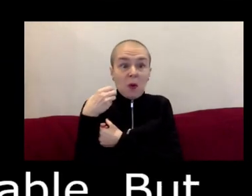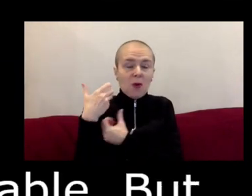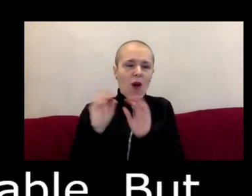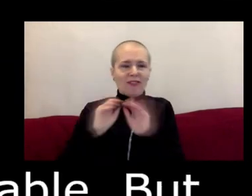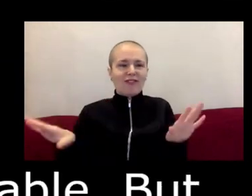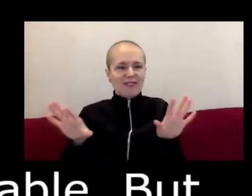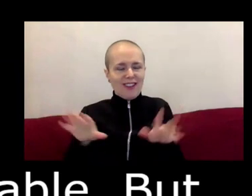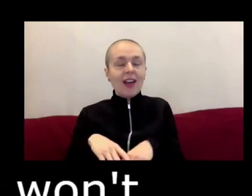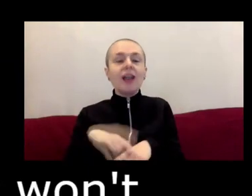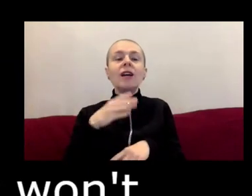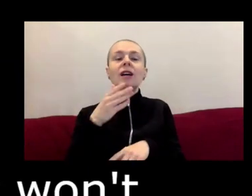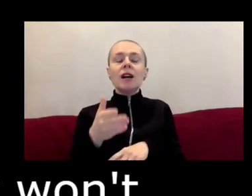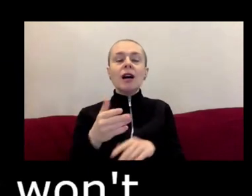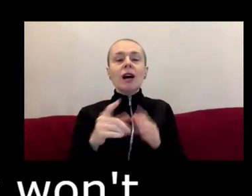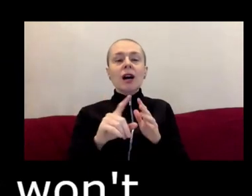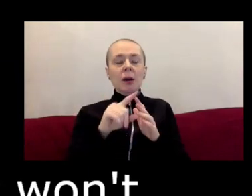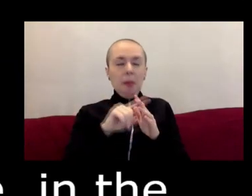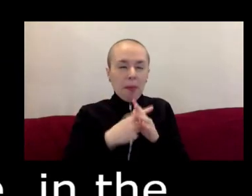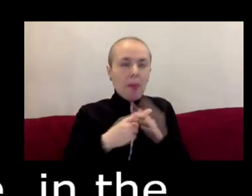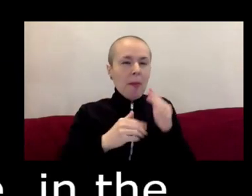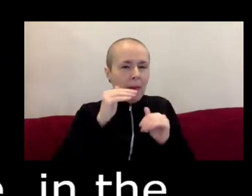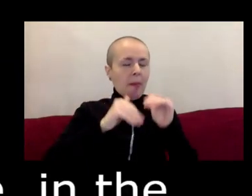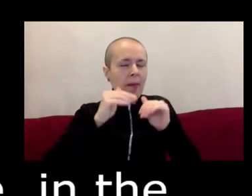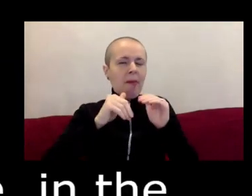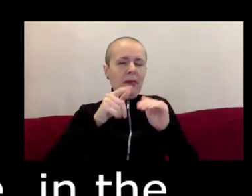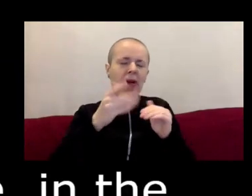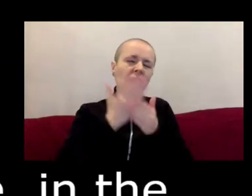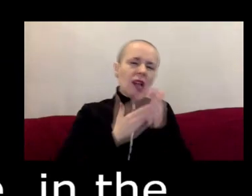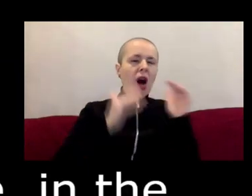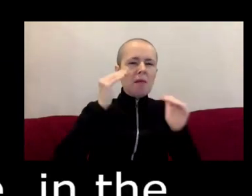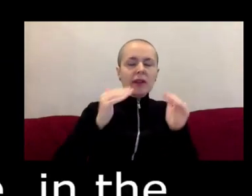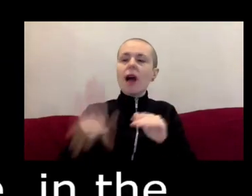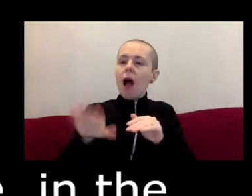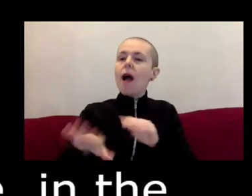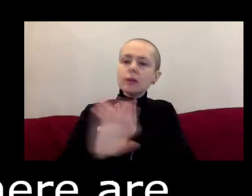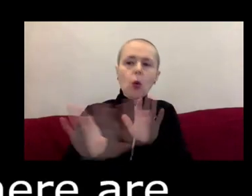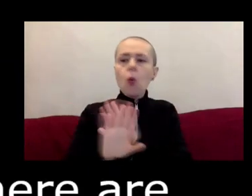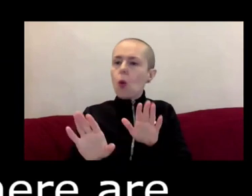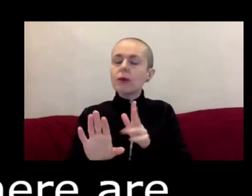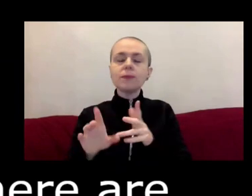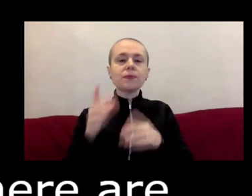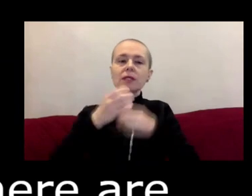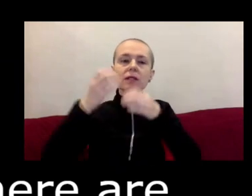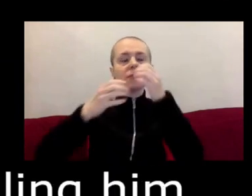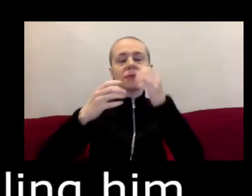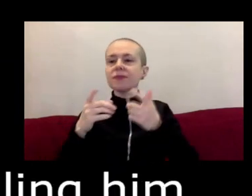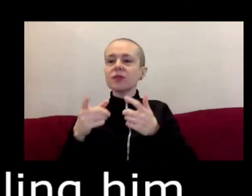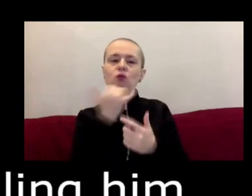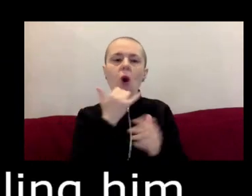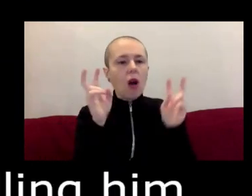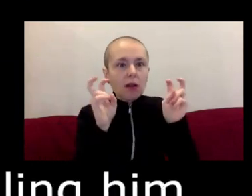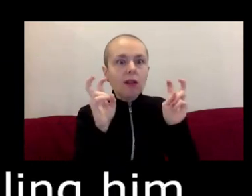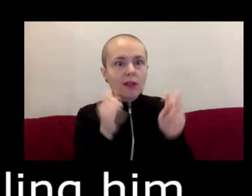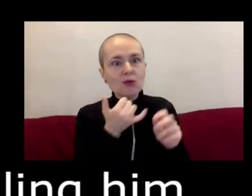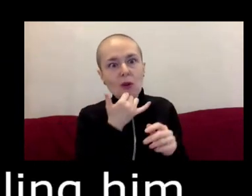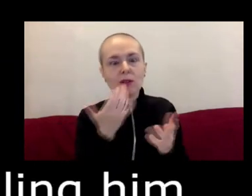down. Of course, in the beginning, you know, there are some adults that are telling him that he's like doing it so-called wrong.